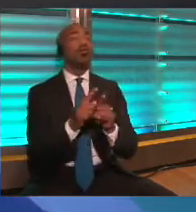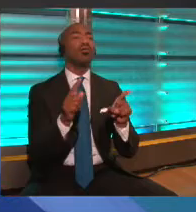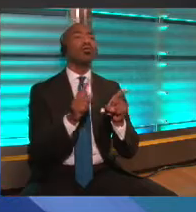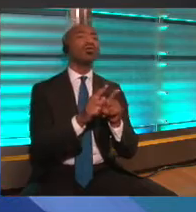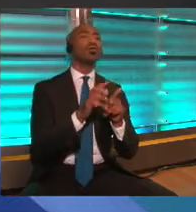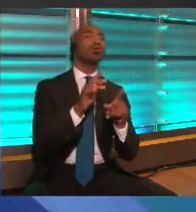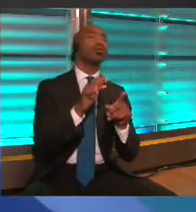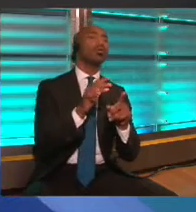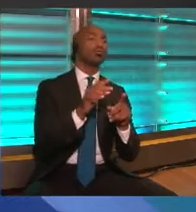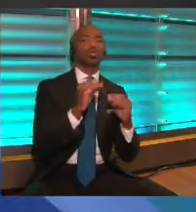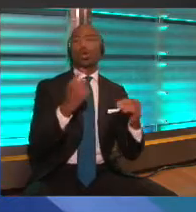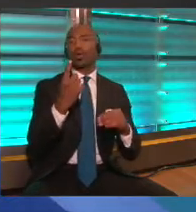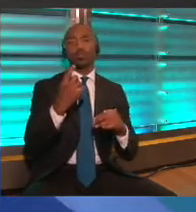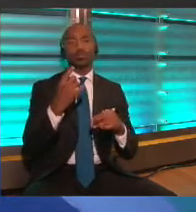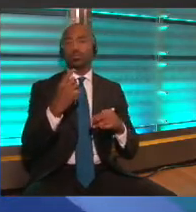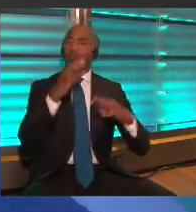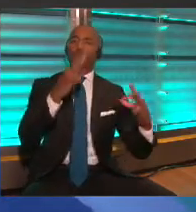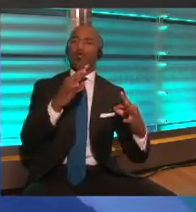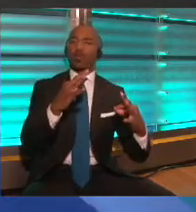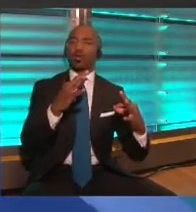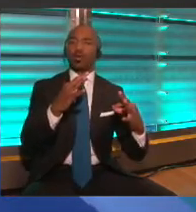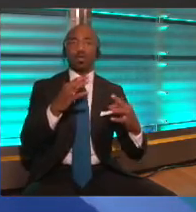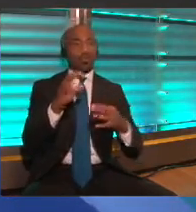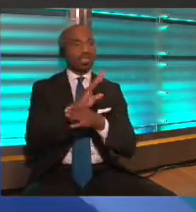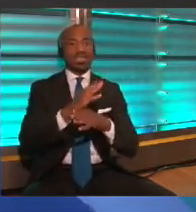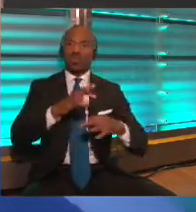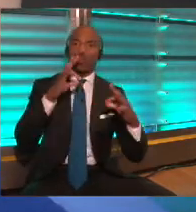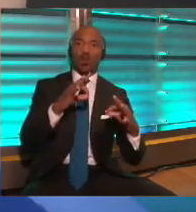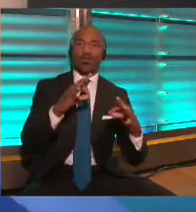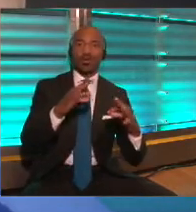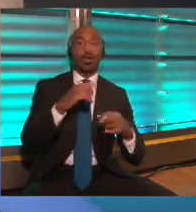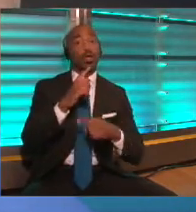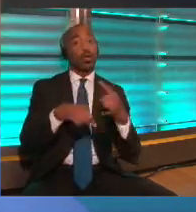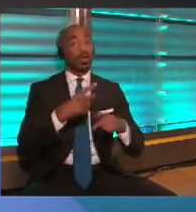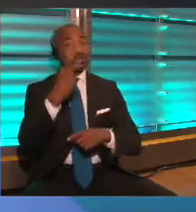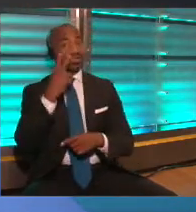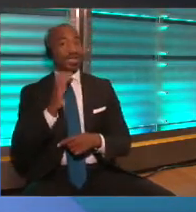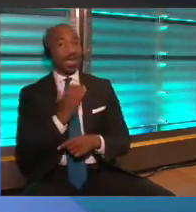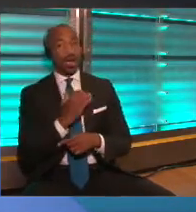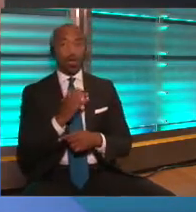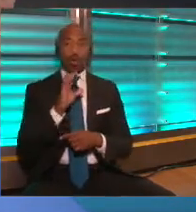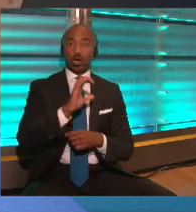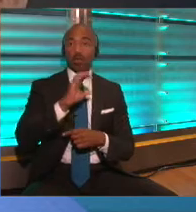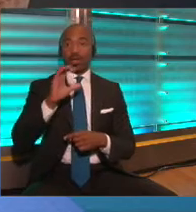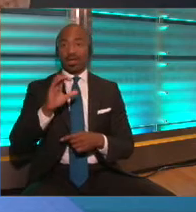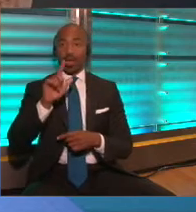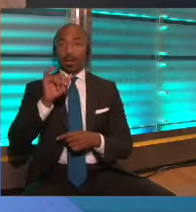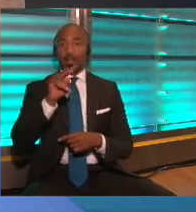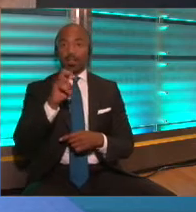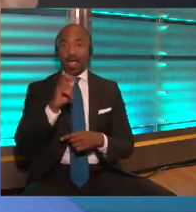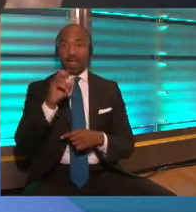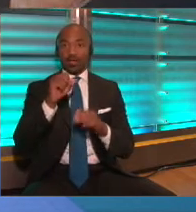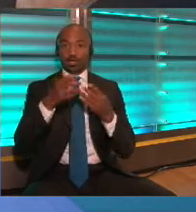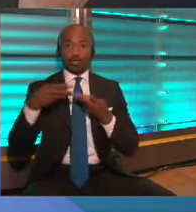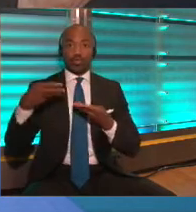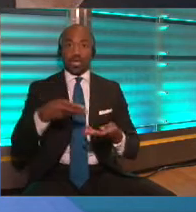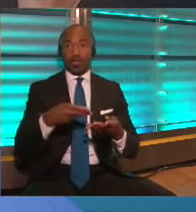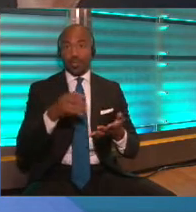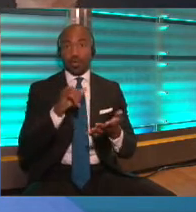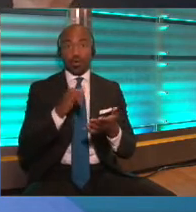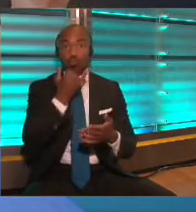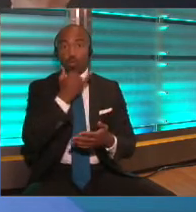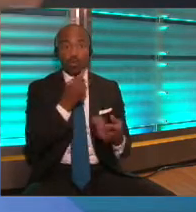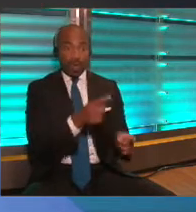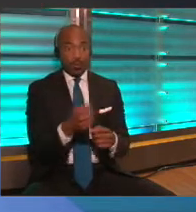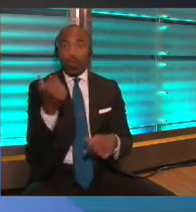know, nobody's perfect. No business is perfect. And when you watch our Cupcake Cam live stream, things go wrong all the time. And that's authentic. That's part